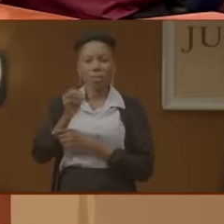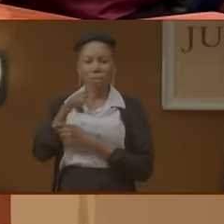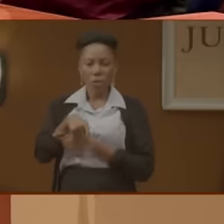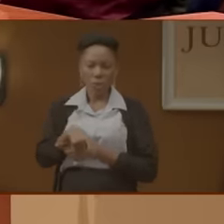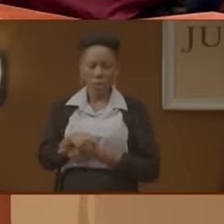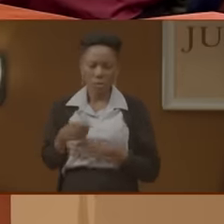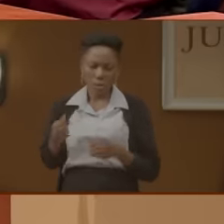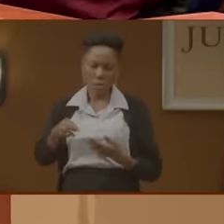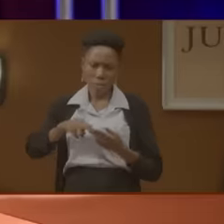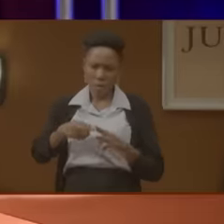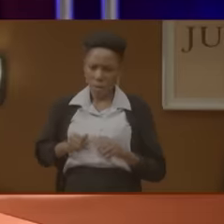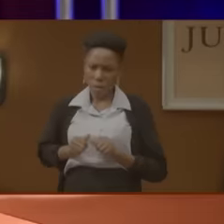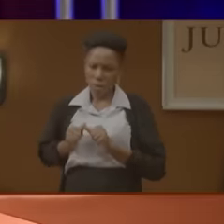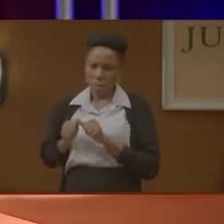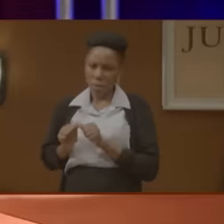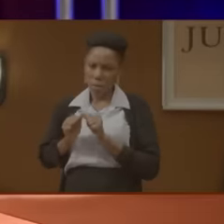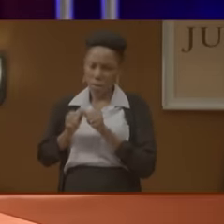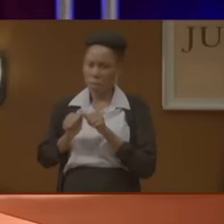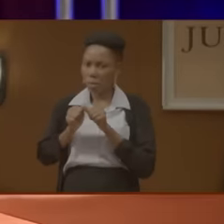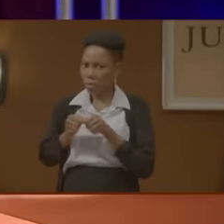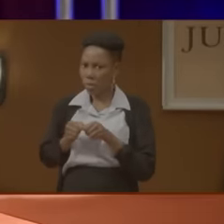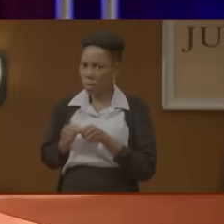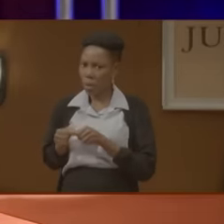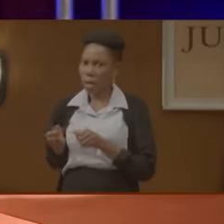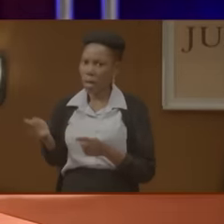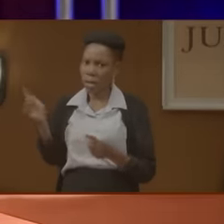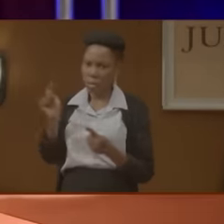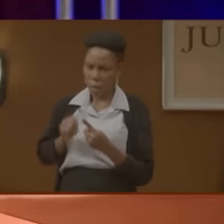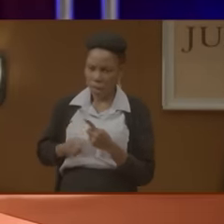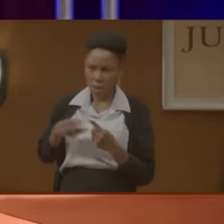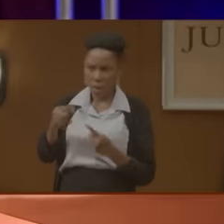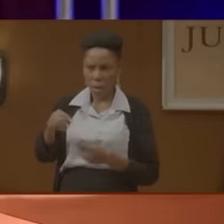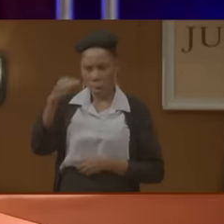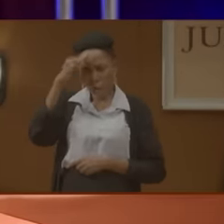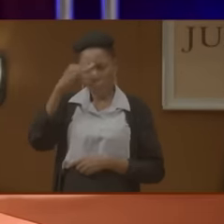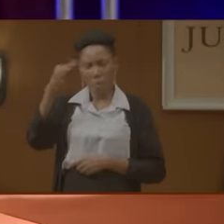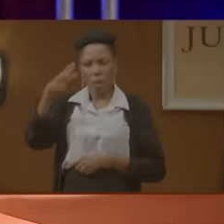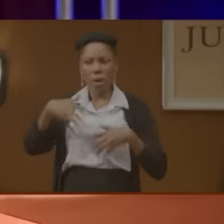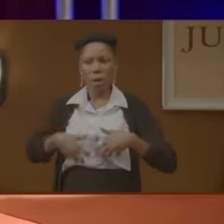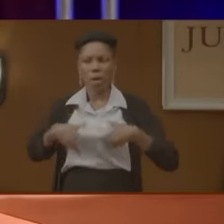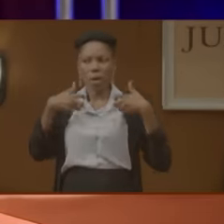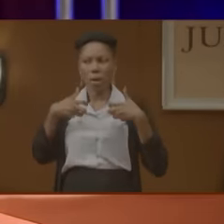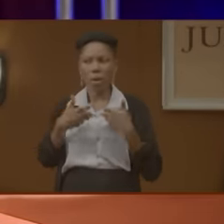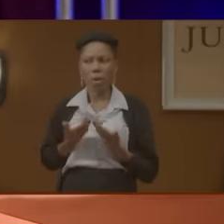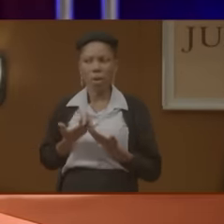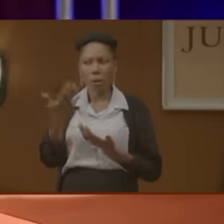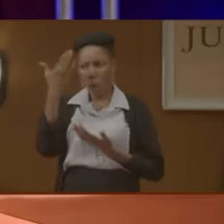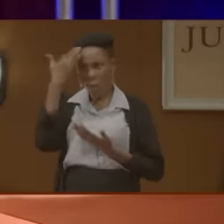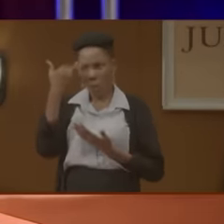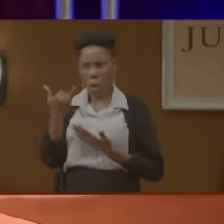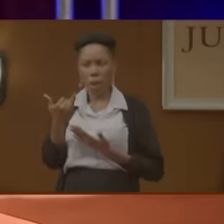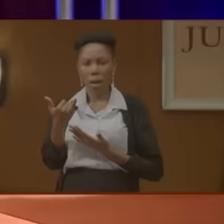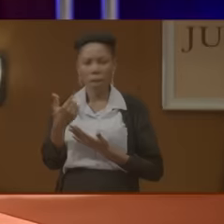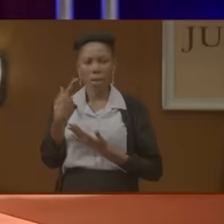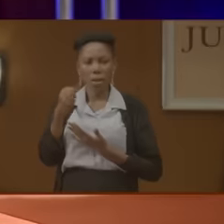relationship with the guy kept on and on and on and on till the guy got pissed off with the whole thing. And the home is broken because the guy left